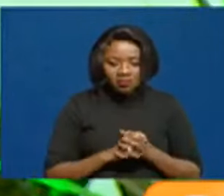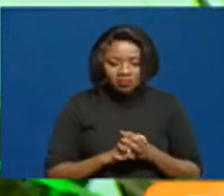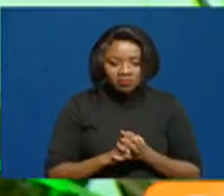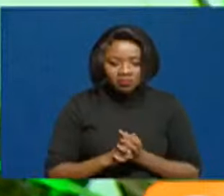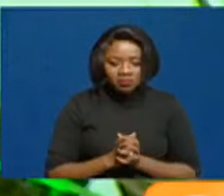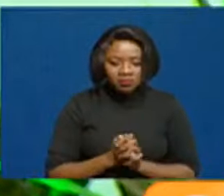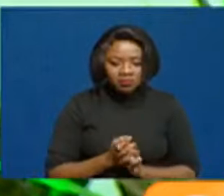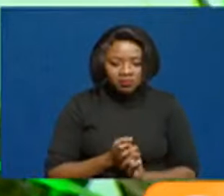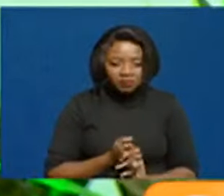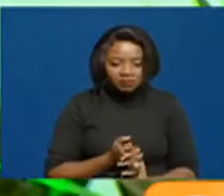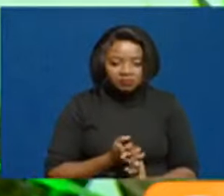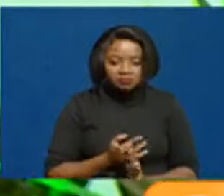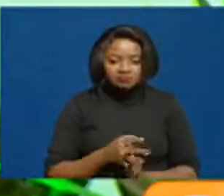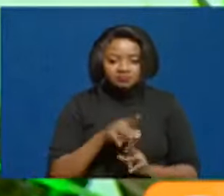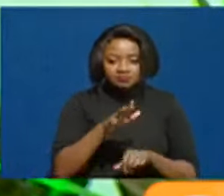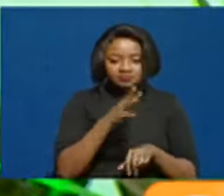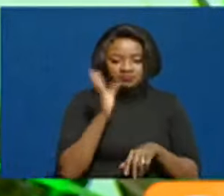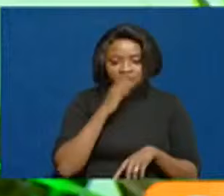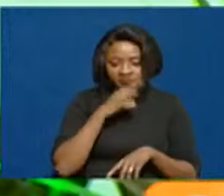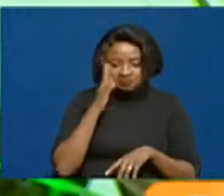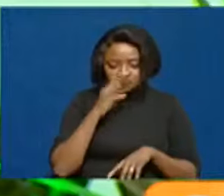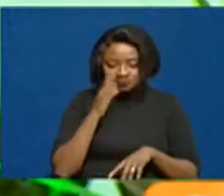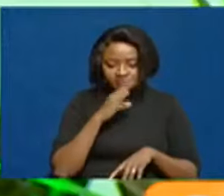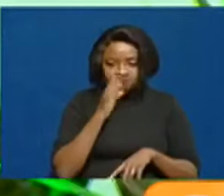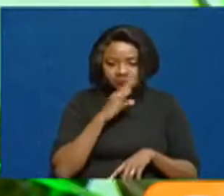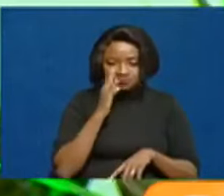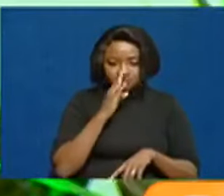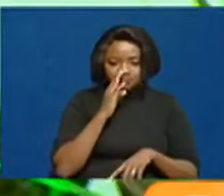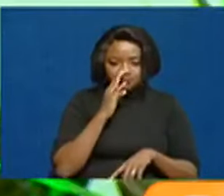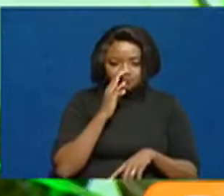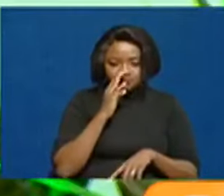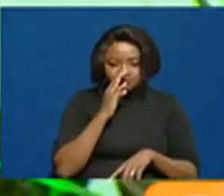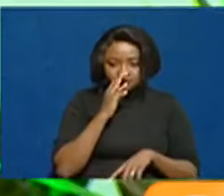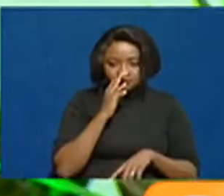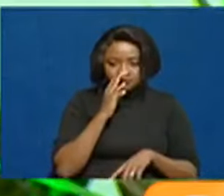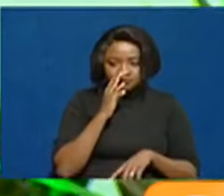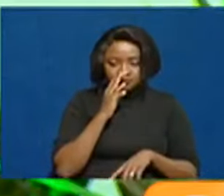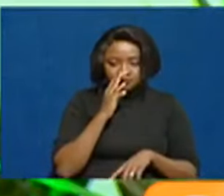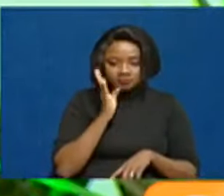the solid waste amounts in Eldoret City is around